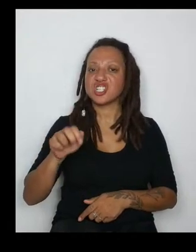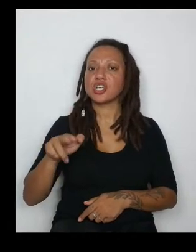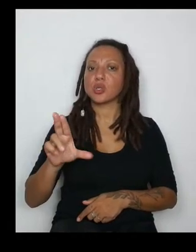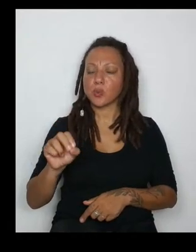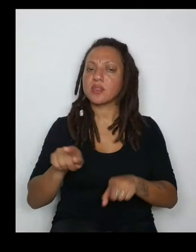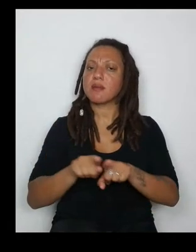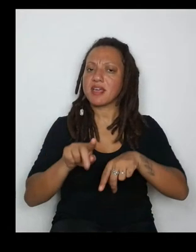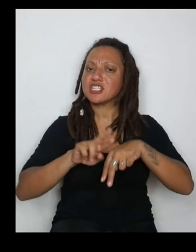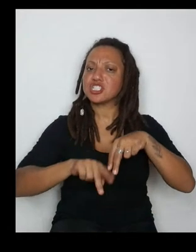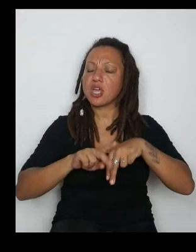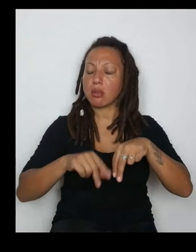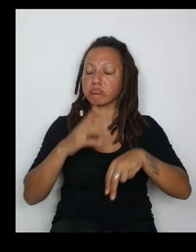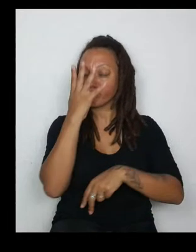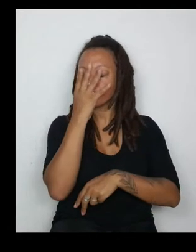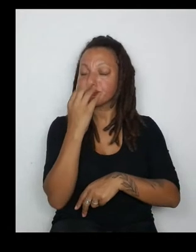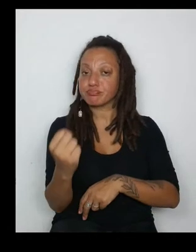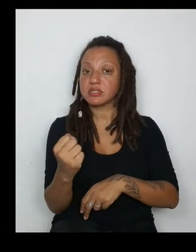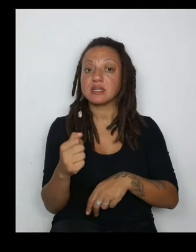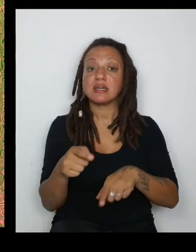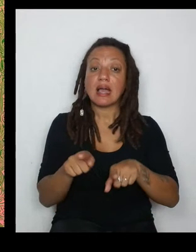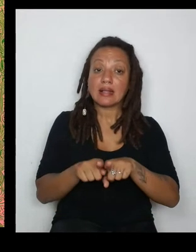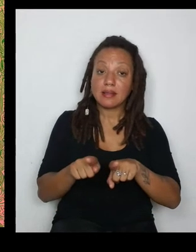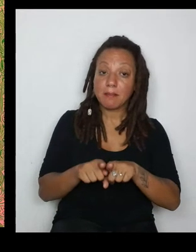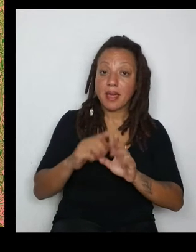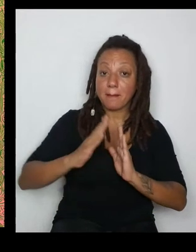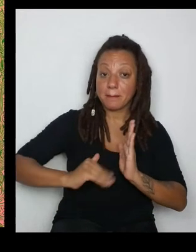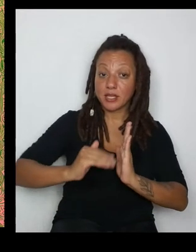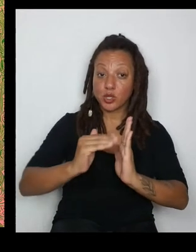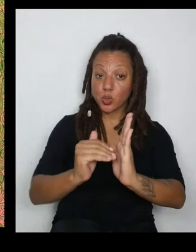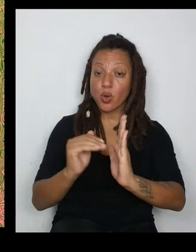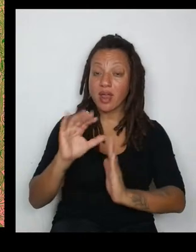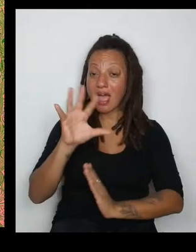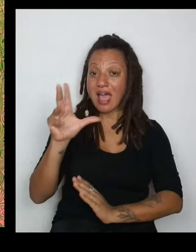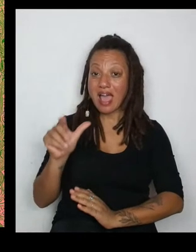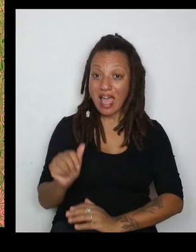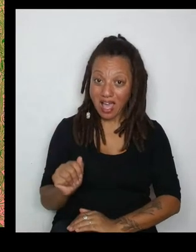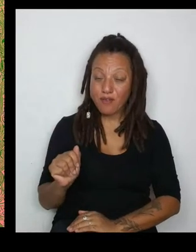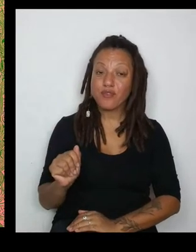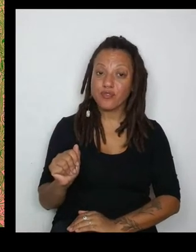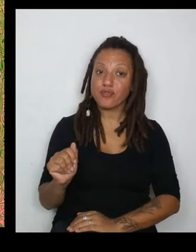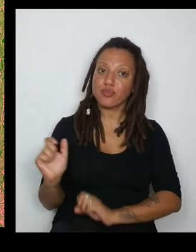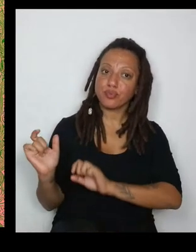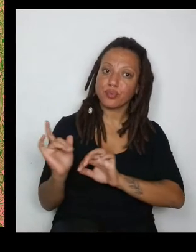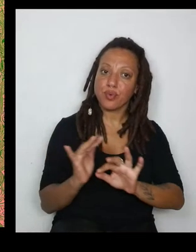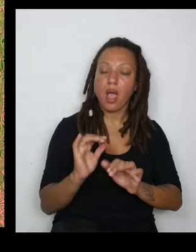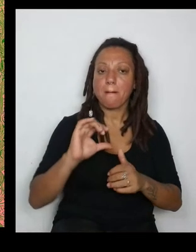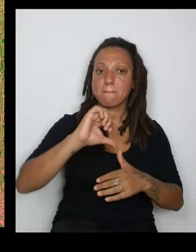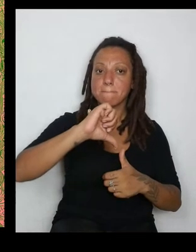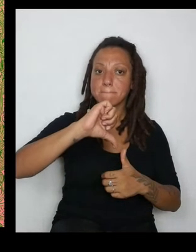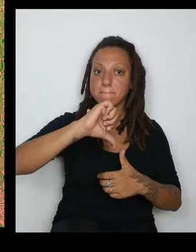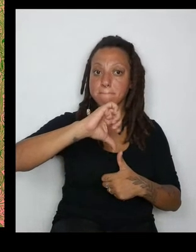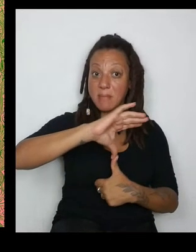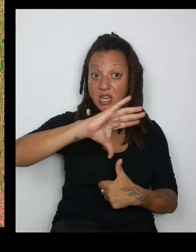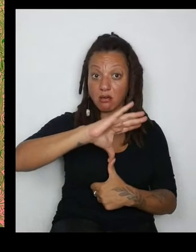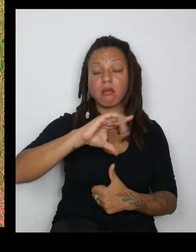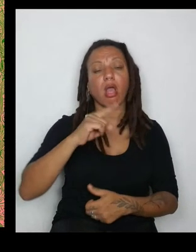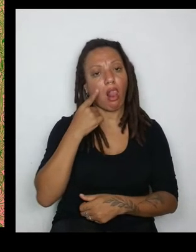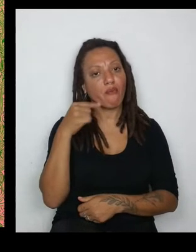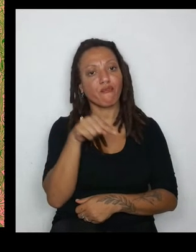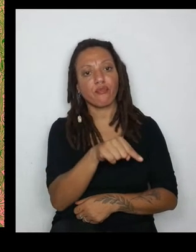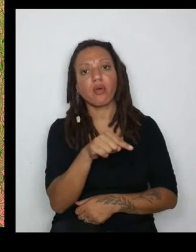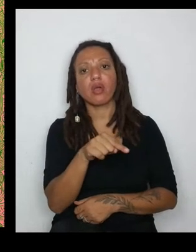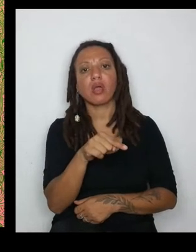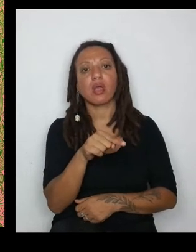uh painter who goes out to there you see the the shoot that he's working over here and with